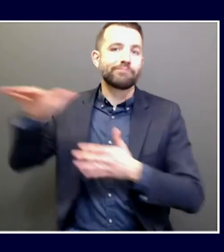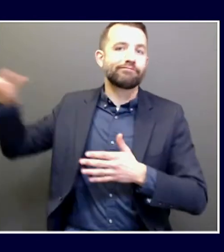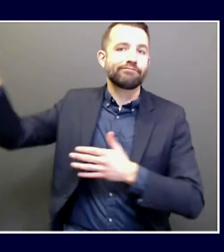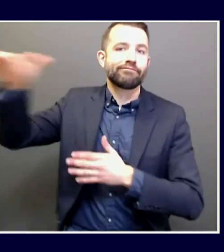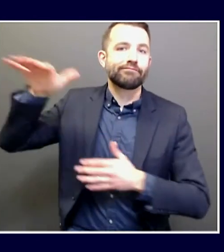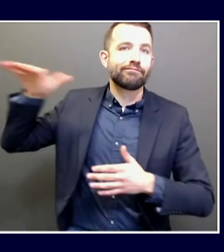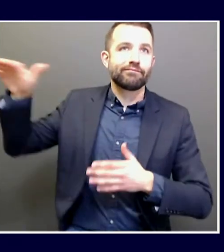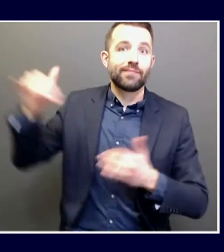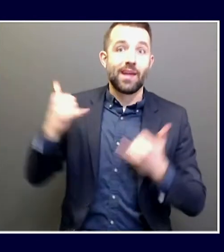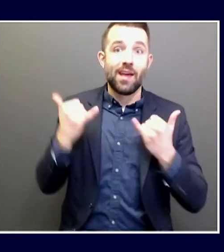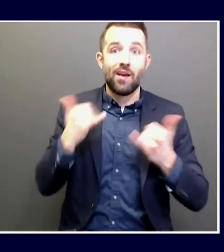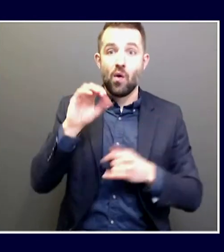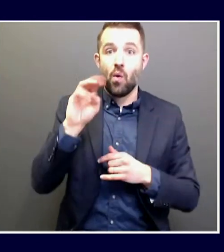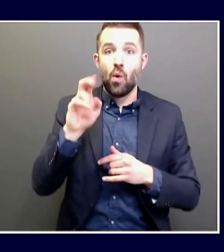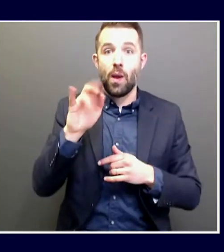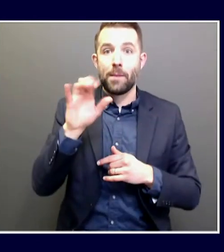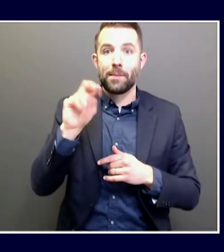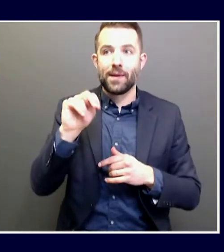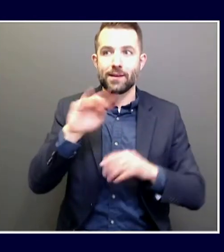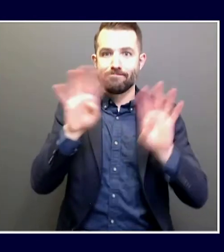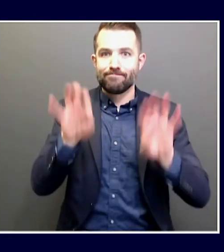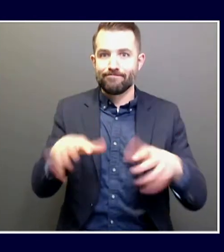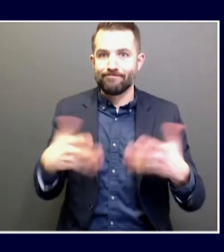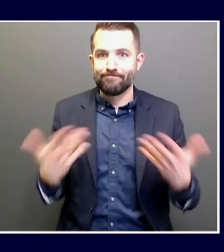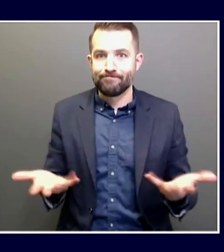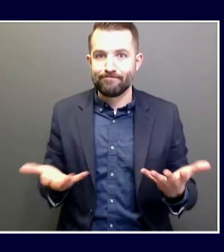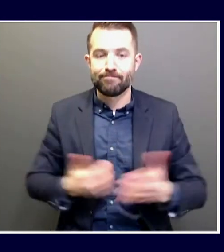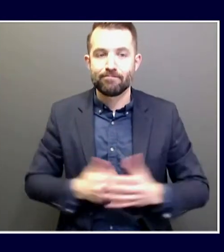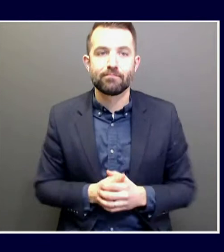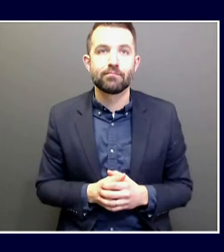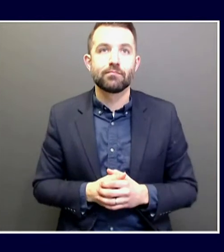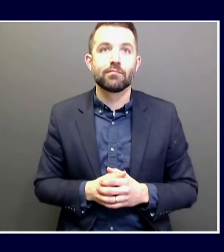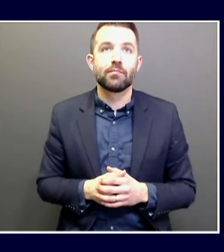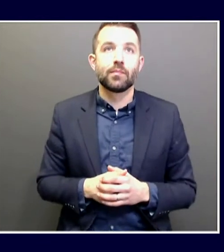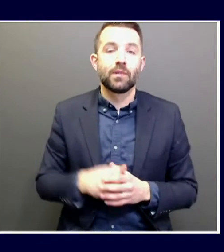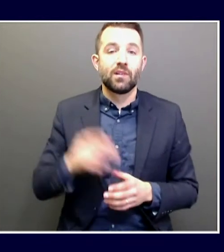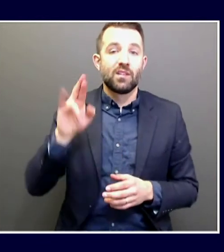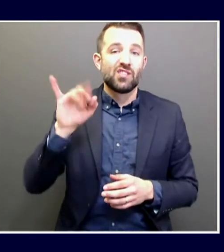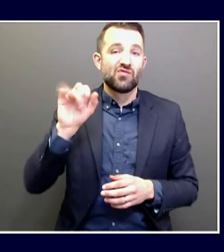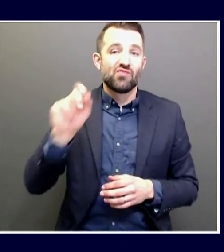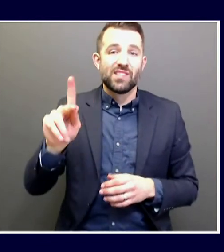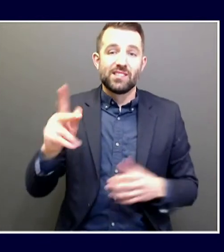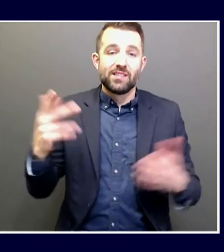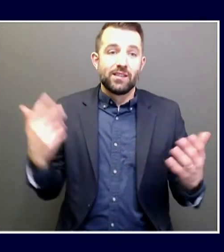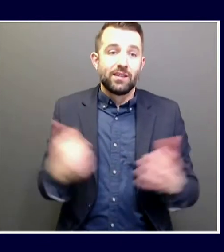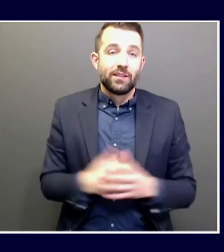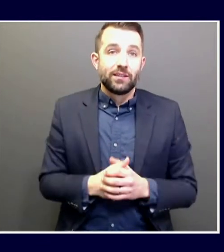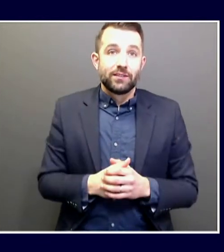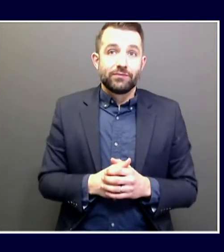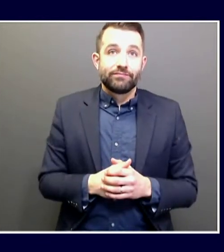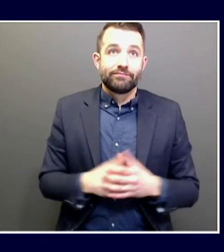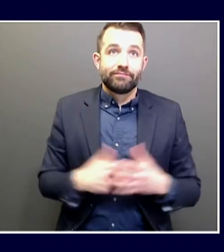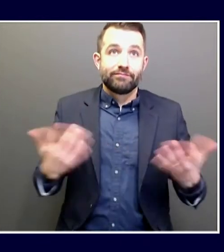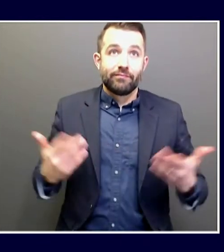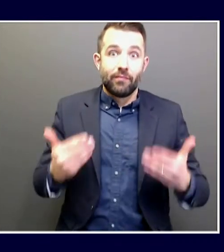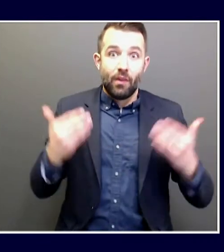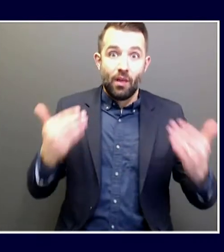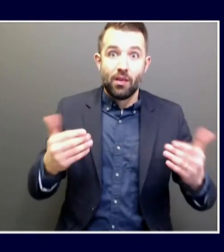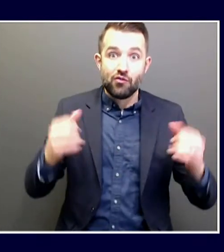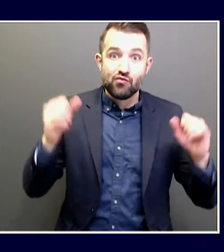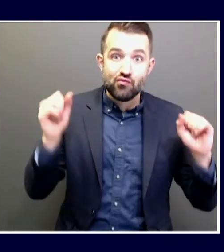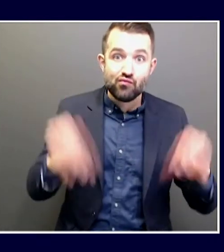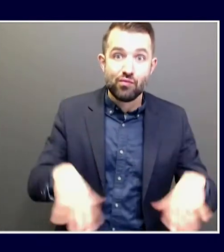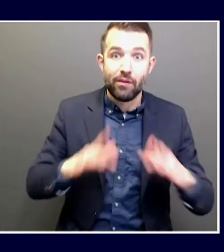risk, but that explains why I took a moment why we wanted to focus on